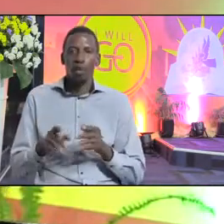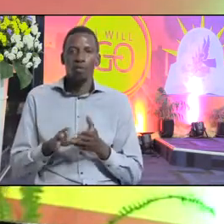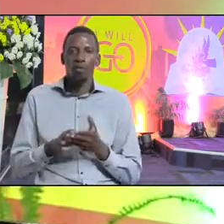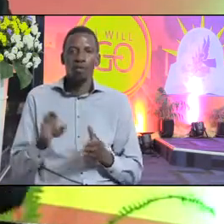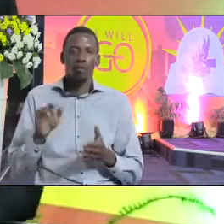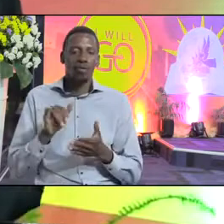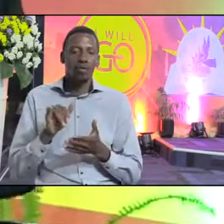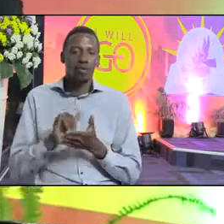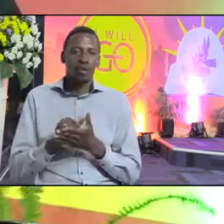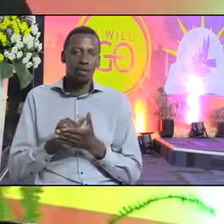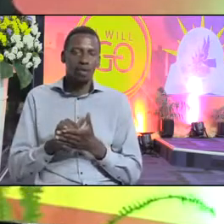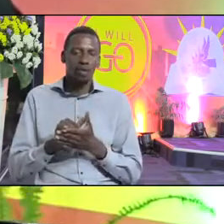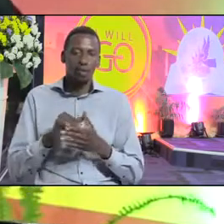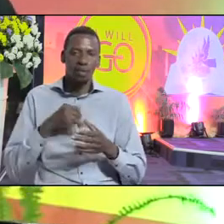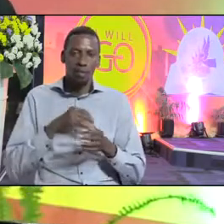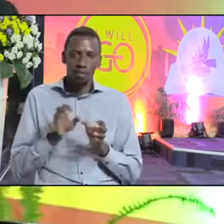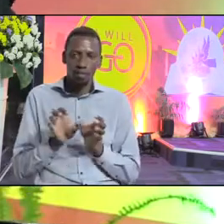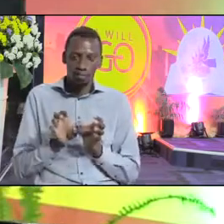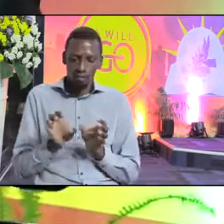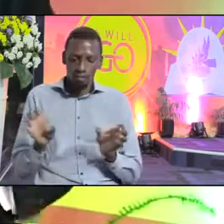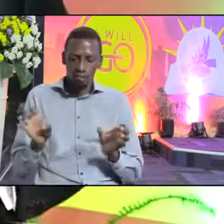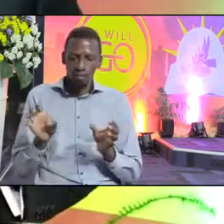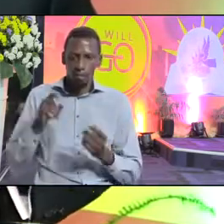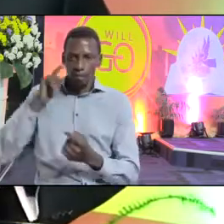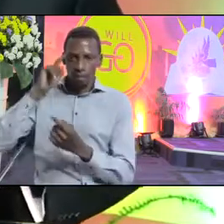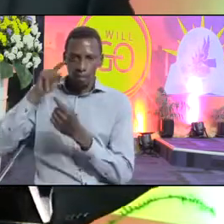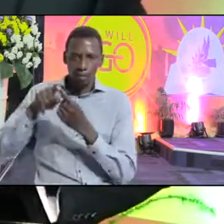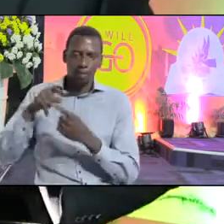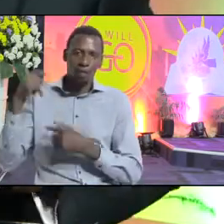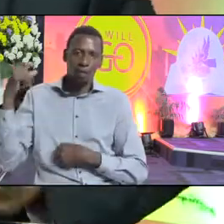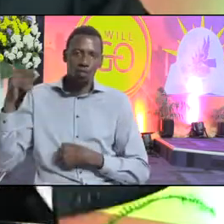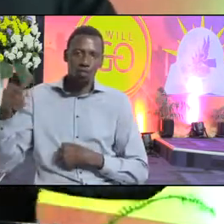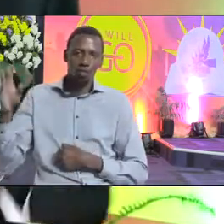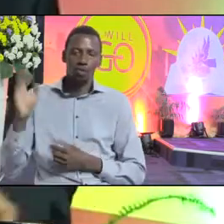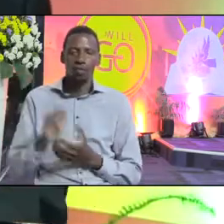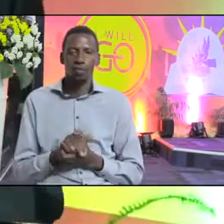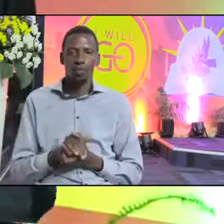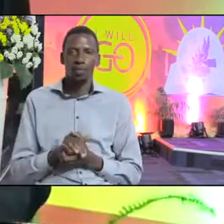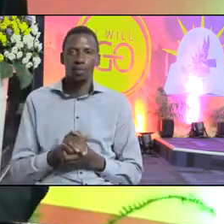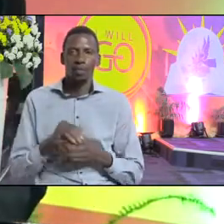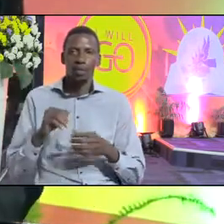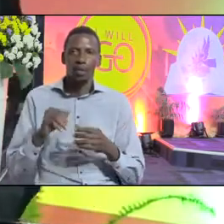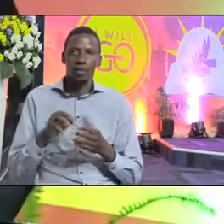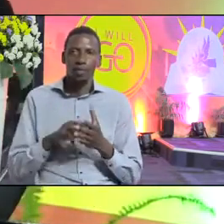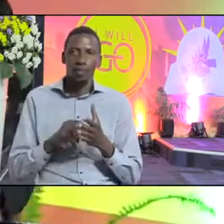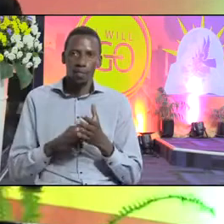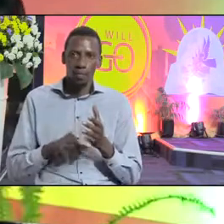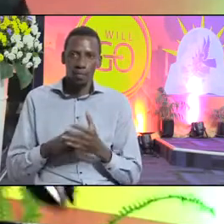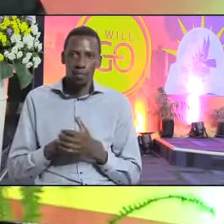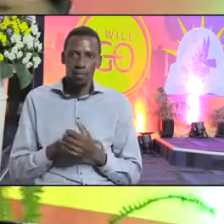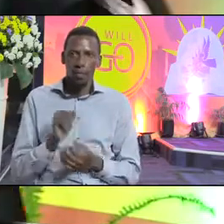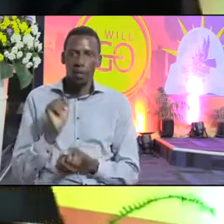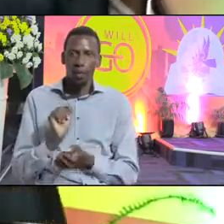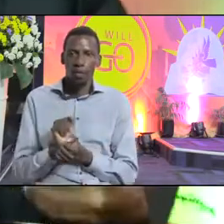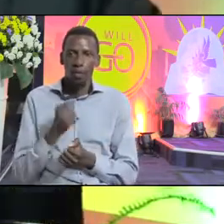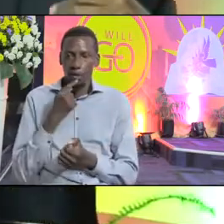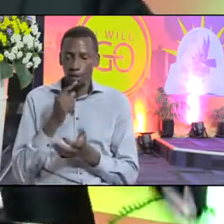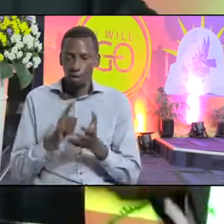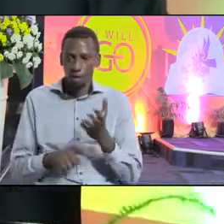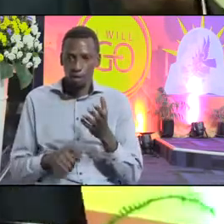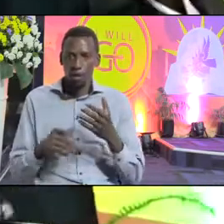separated unto the gospel of God. In other words, he says, there